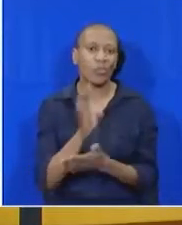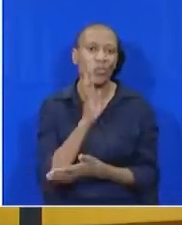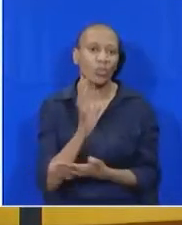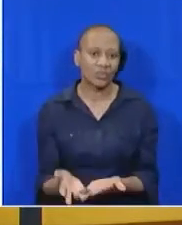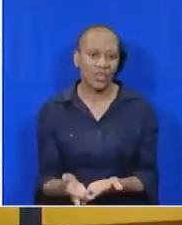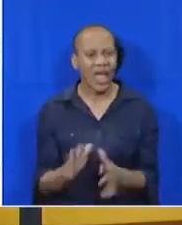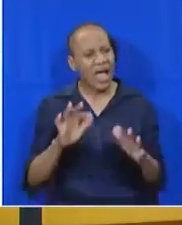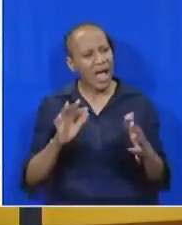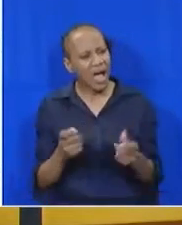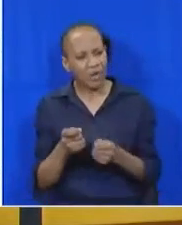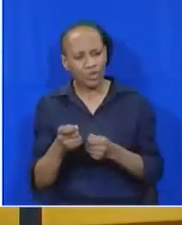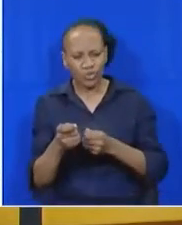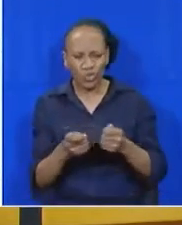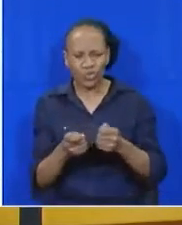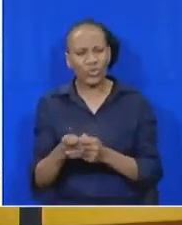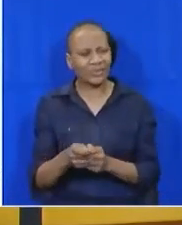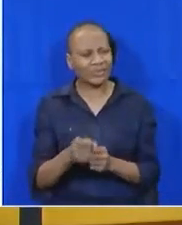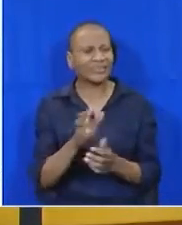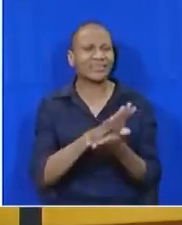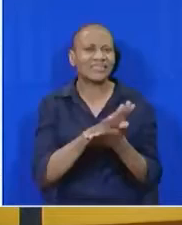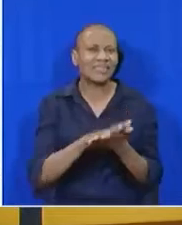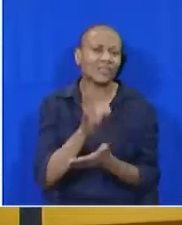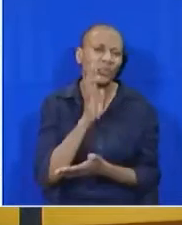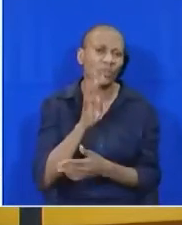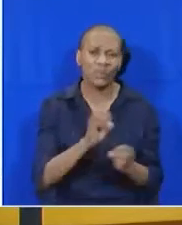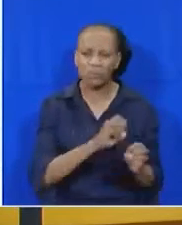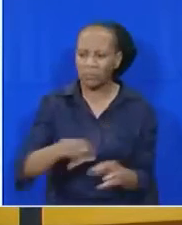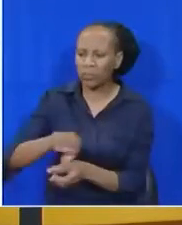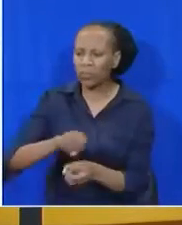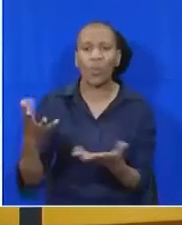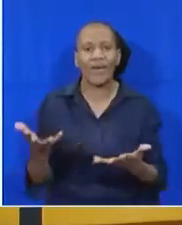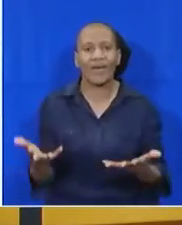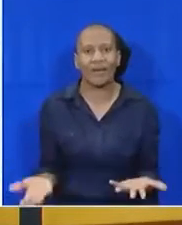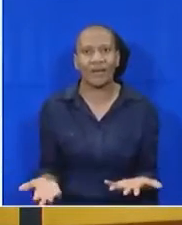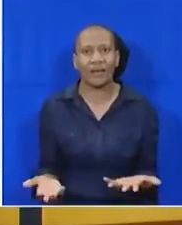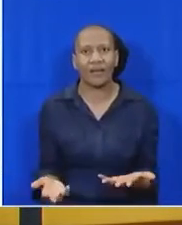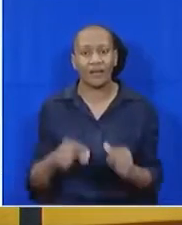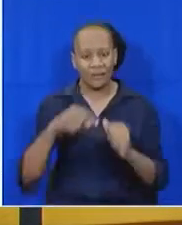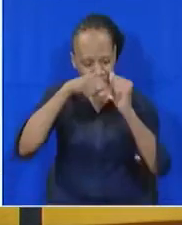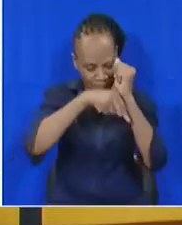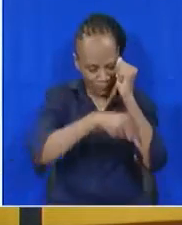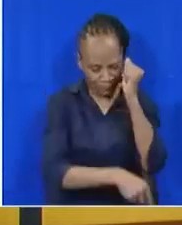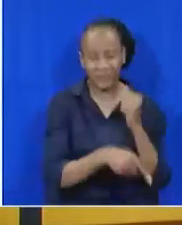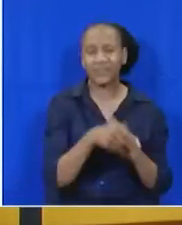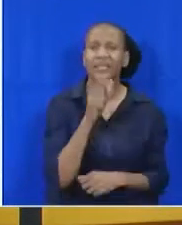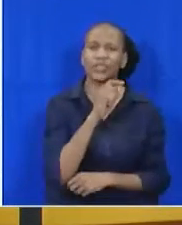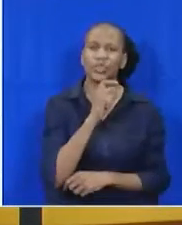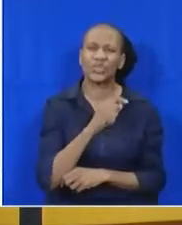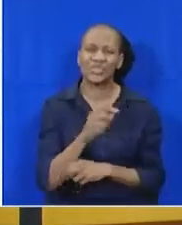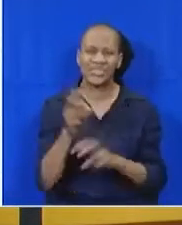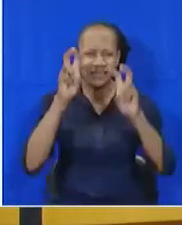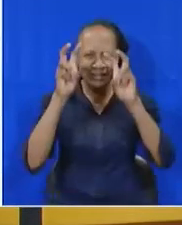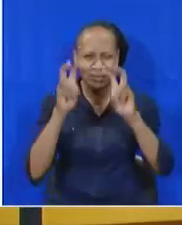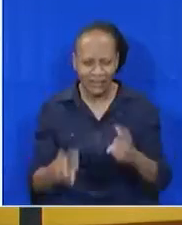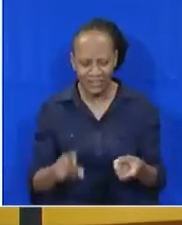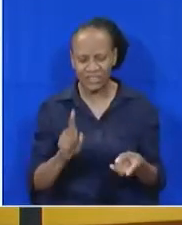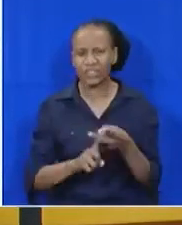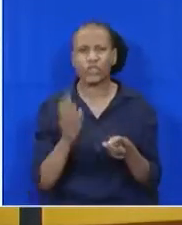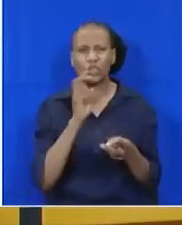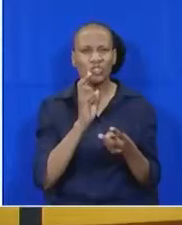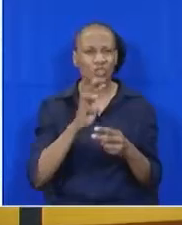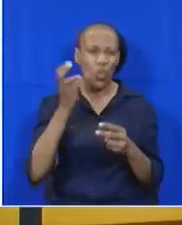of contaminated water be disposed of? Fracking also uses a lot of energy and a lot of